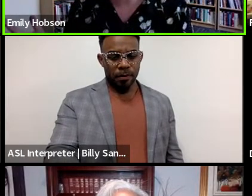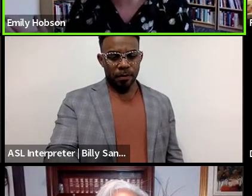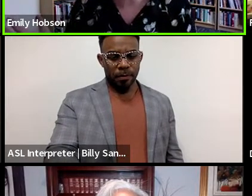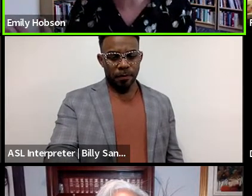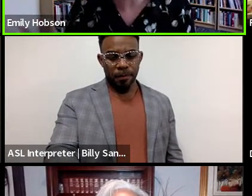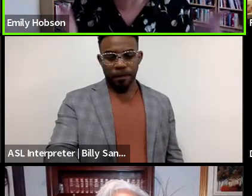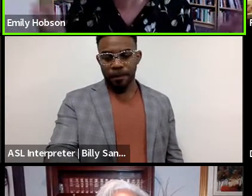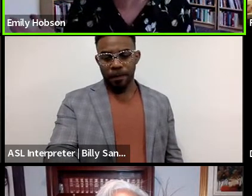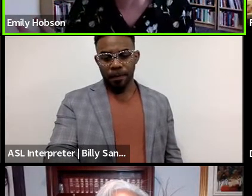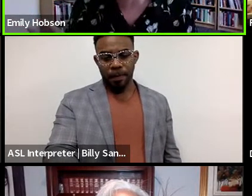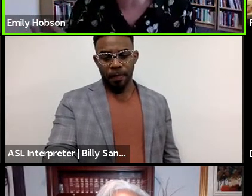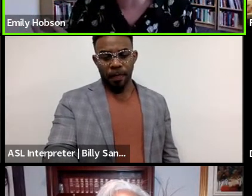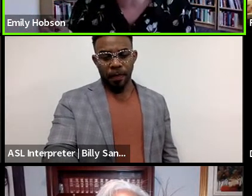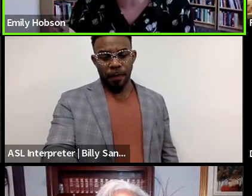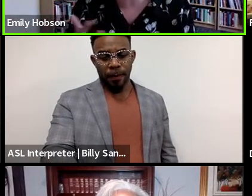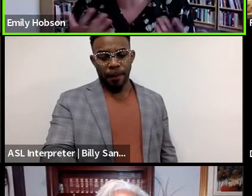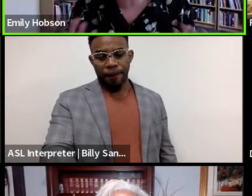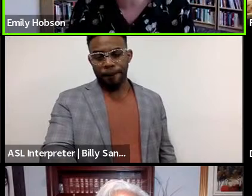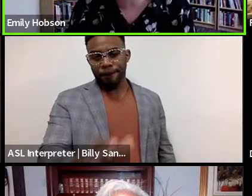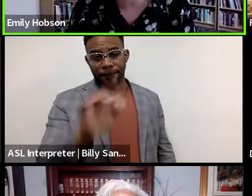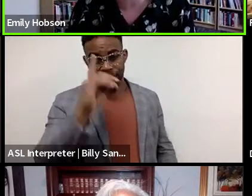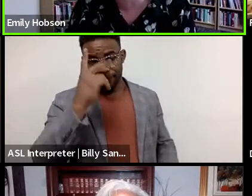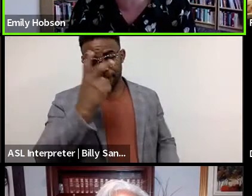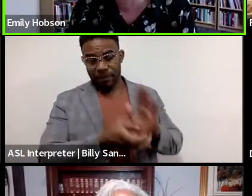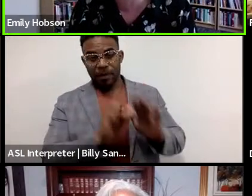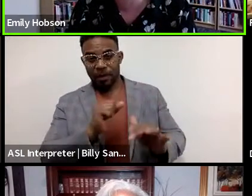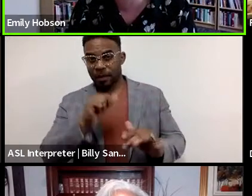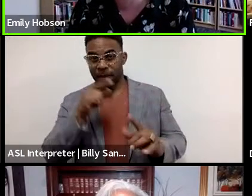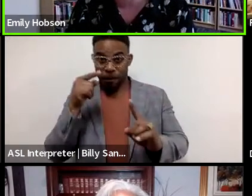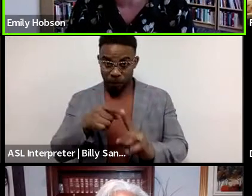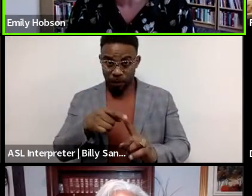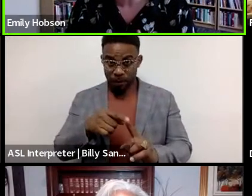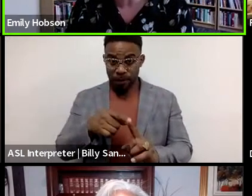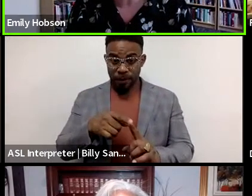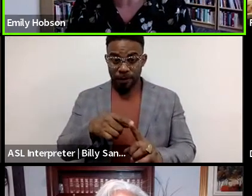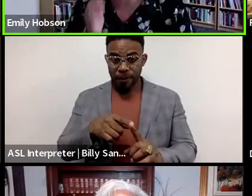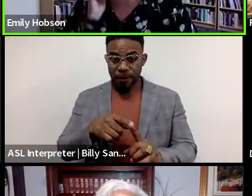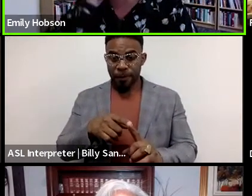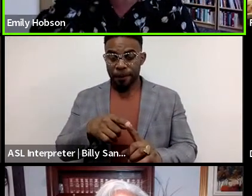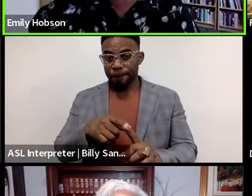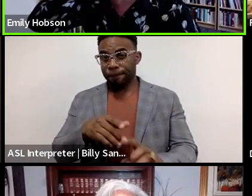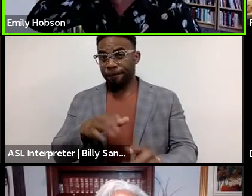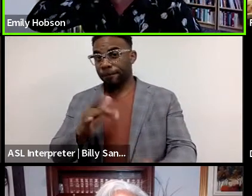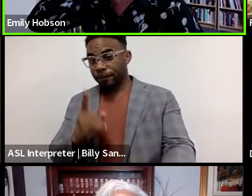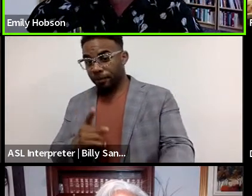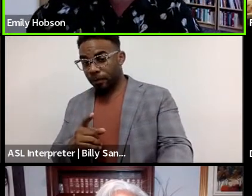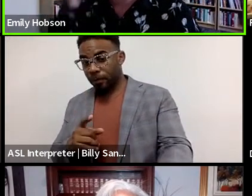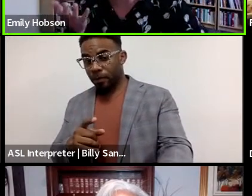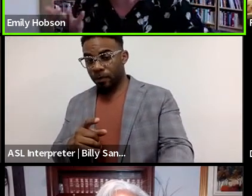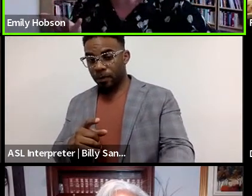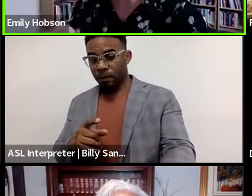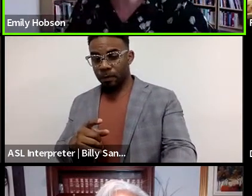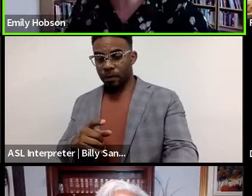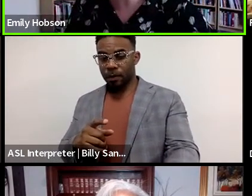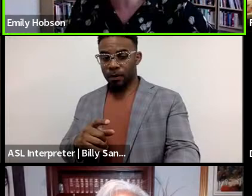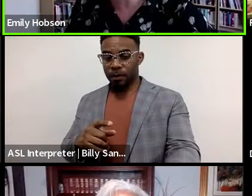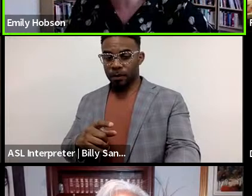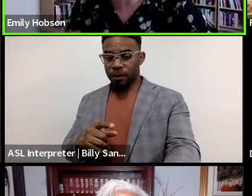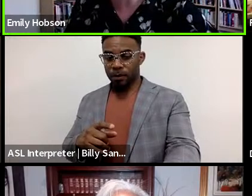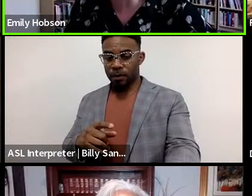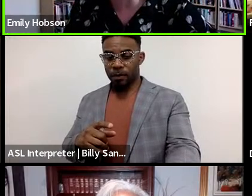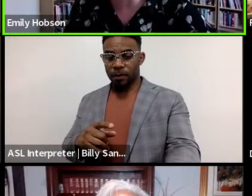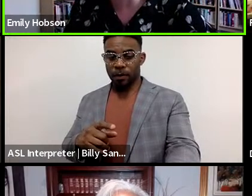I mean, I'll jump in because I think that's absolutely the point of the book, right? And I think I would also